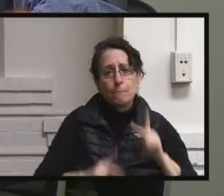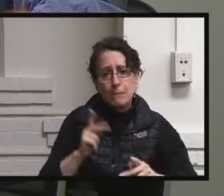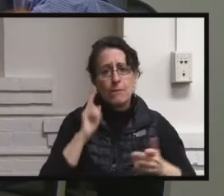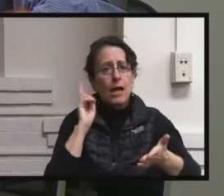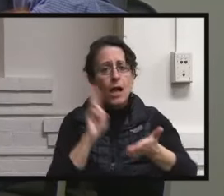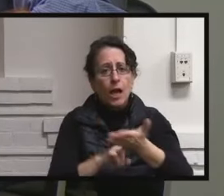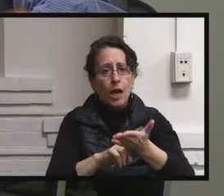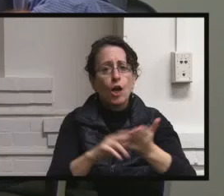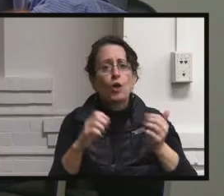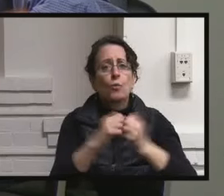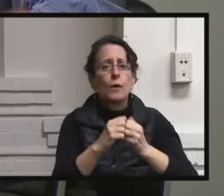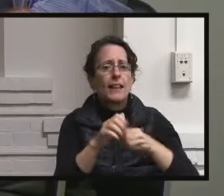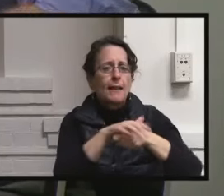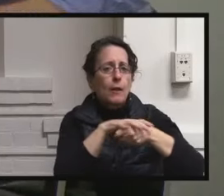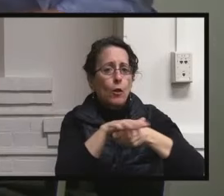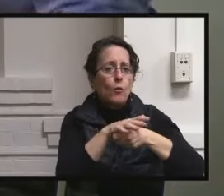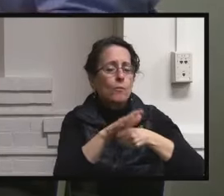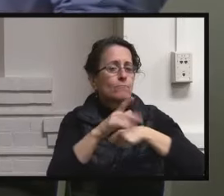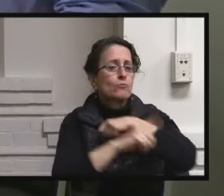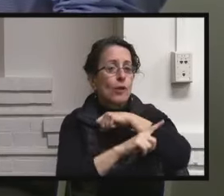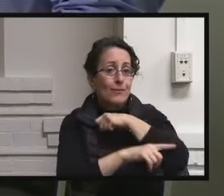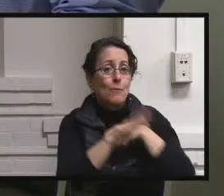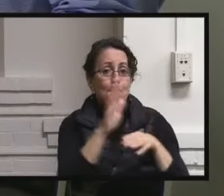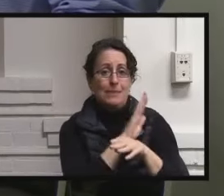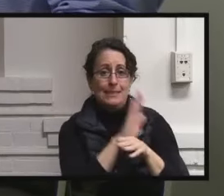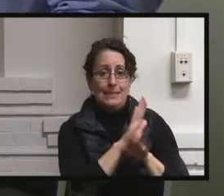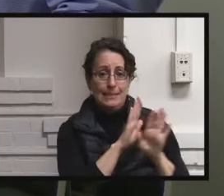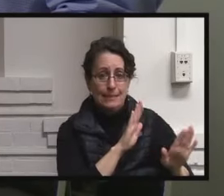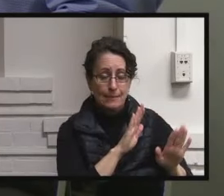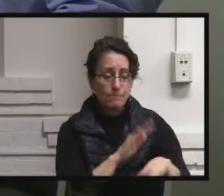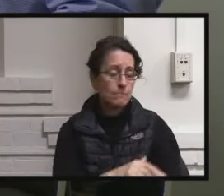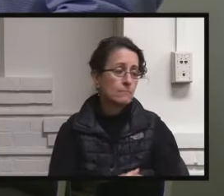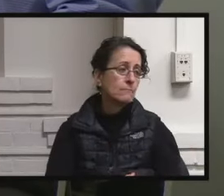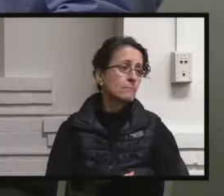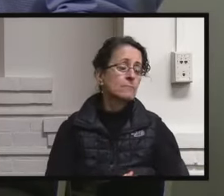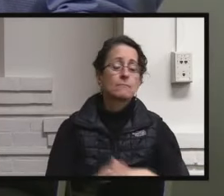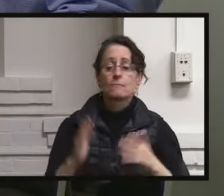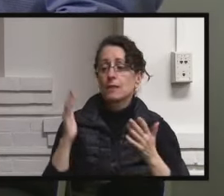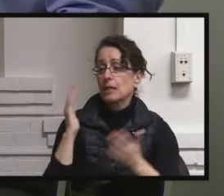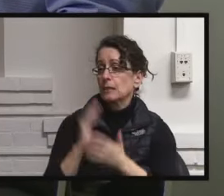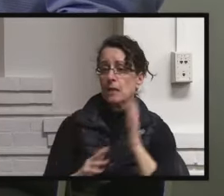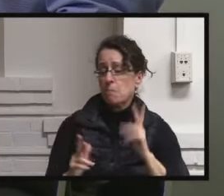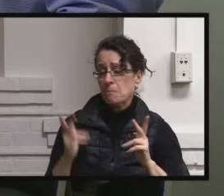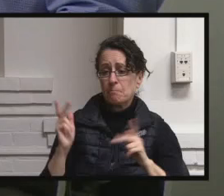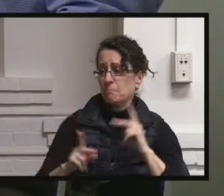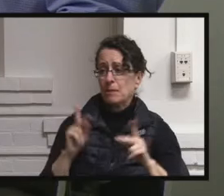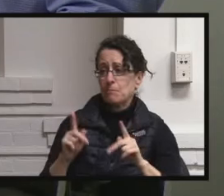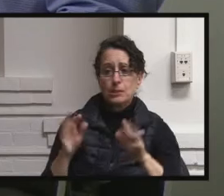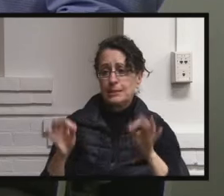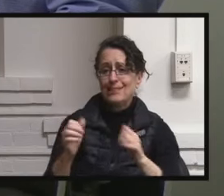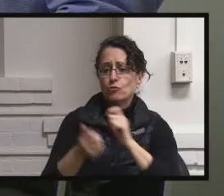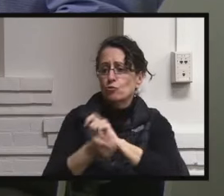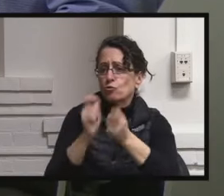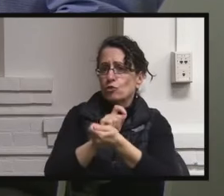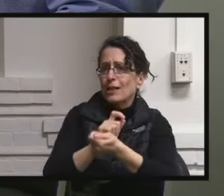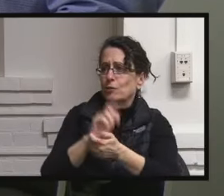sure. We think some of it may be purchasing decisions on the part of the public.